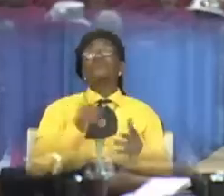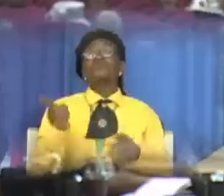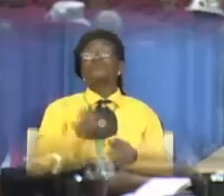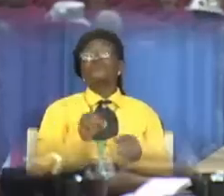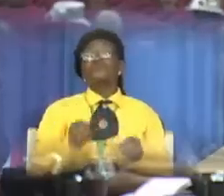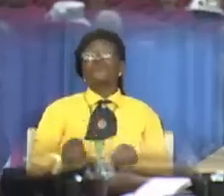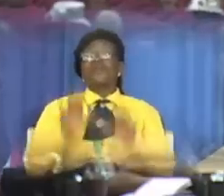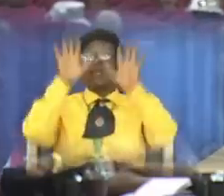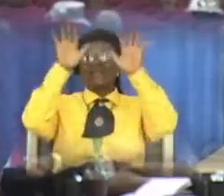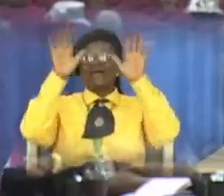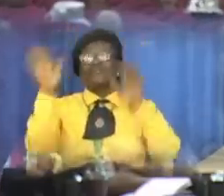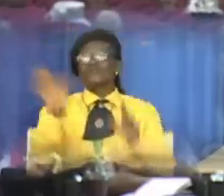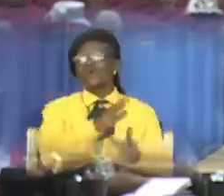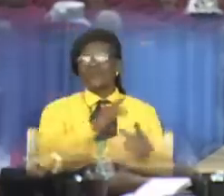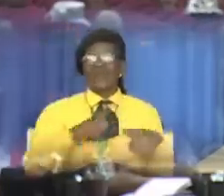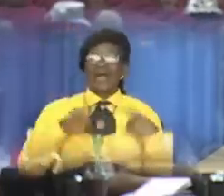God.